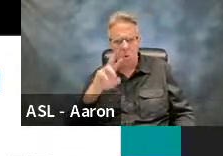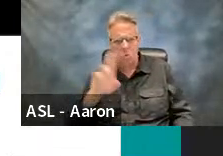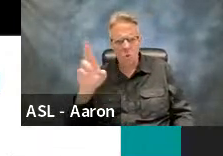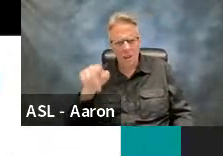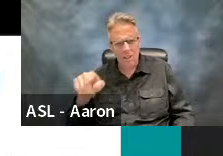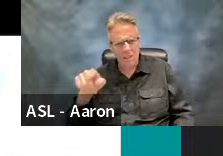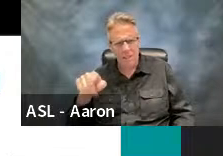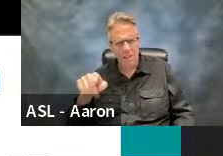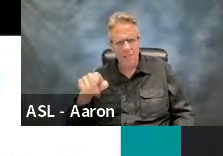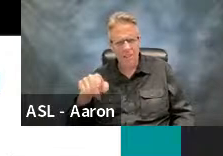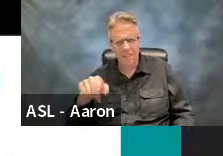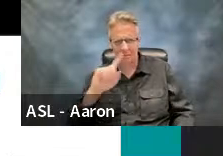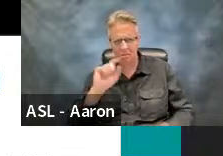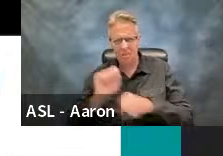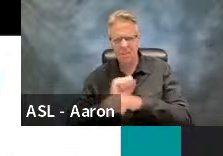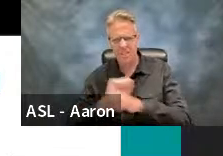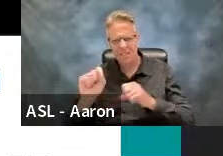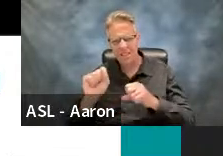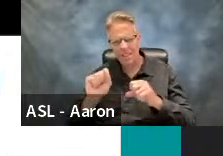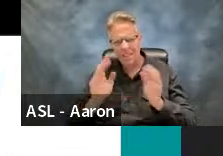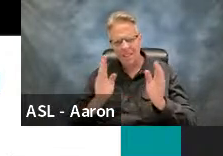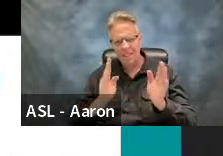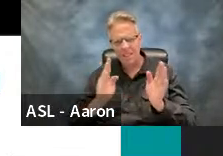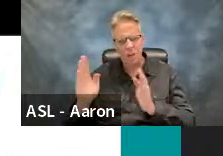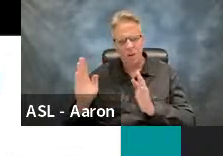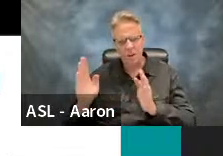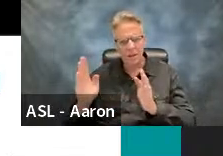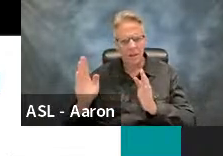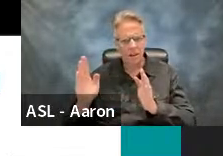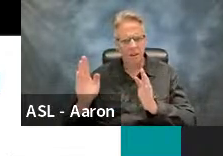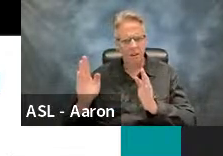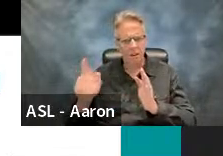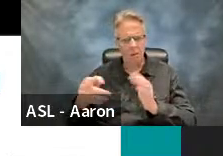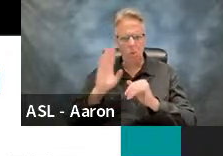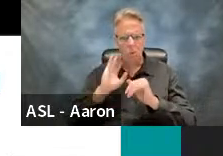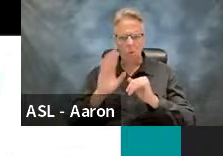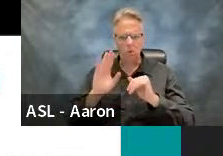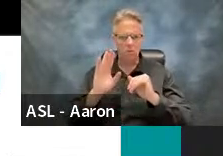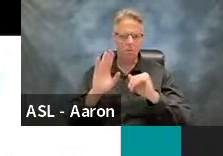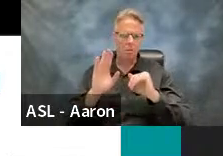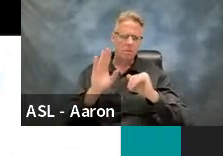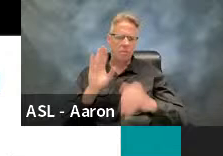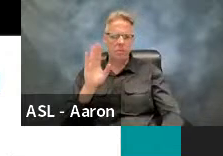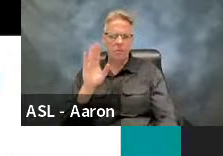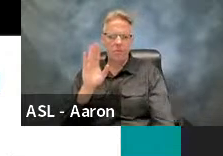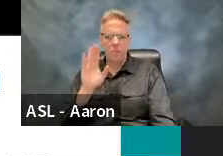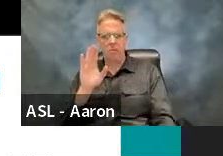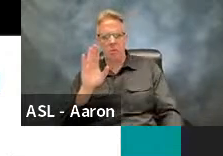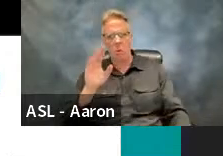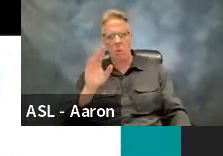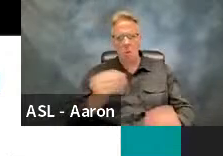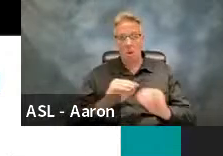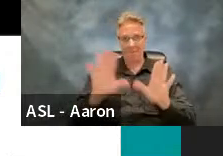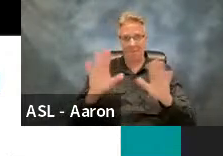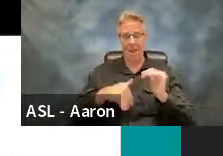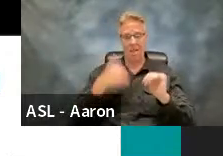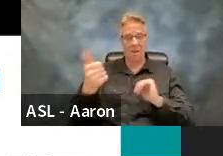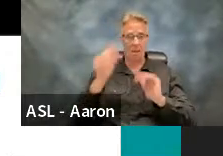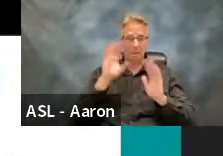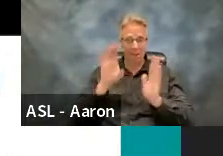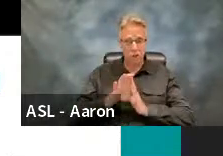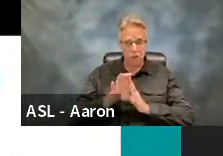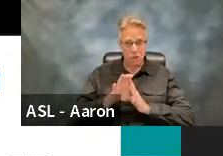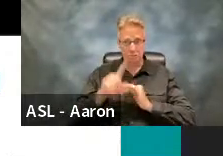is it's actually shifted. Is it going to be more obvious in future images that it's